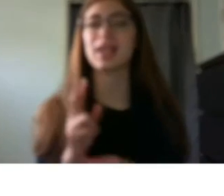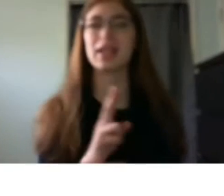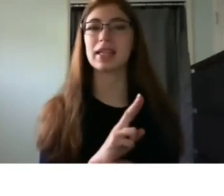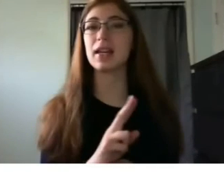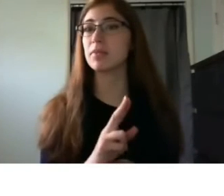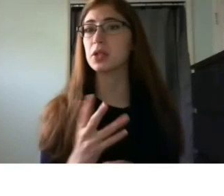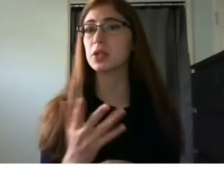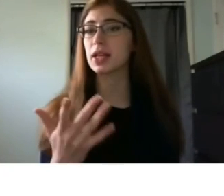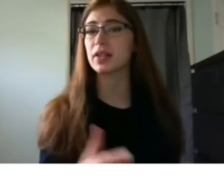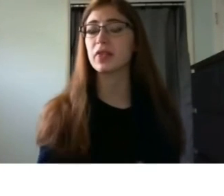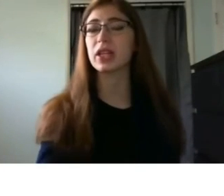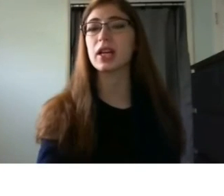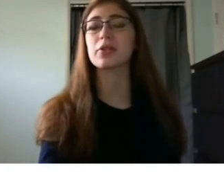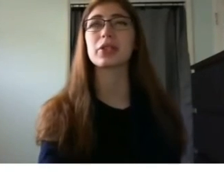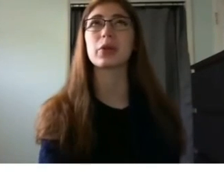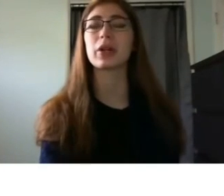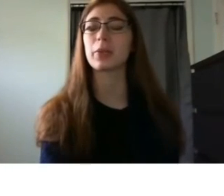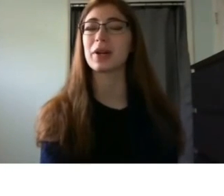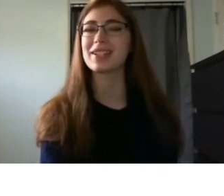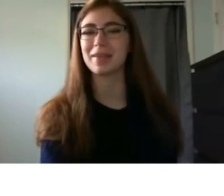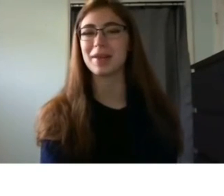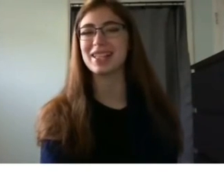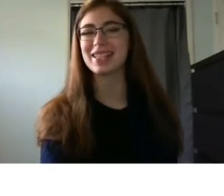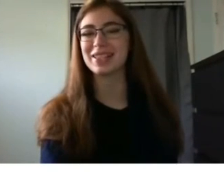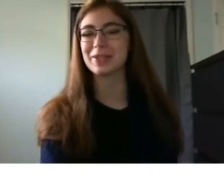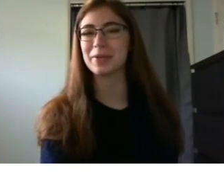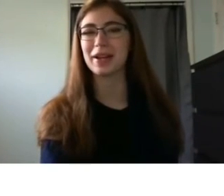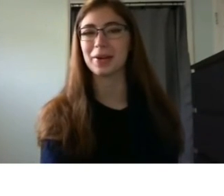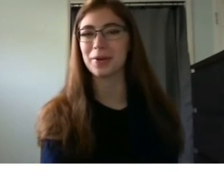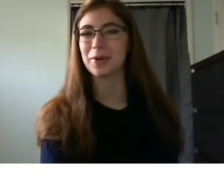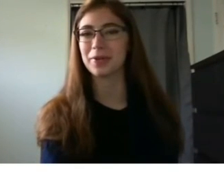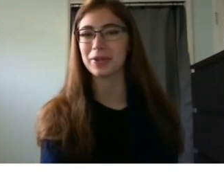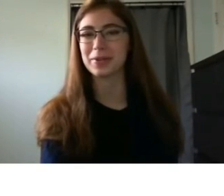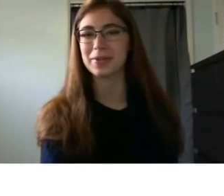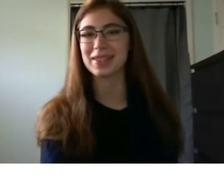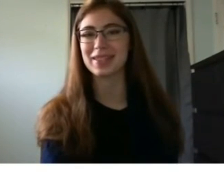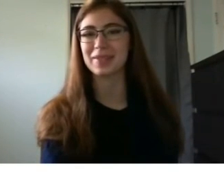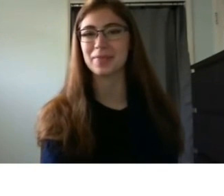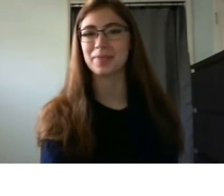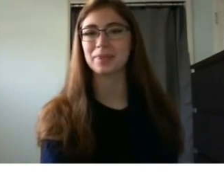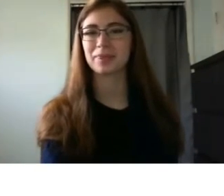learned, and yeah, use the other videos or the Word document to go over those.